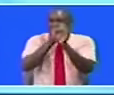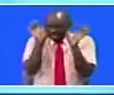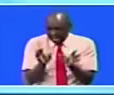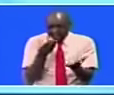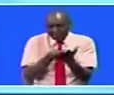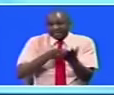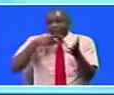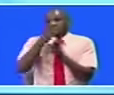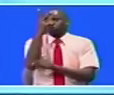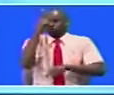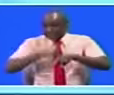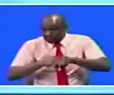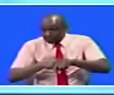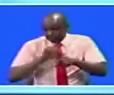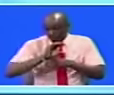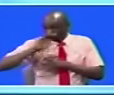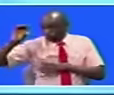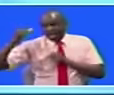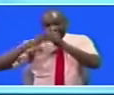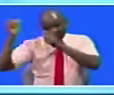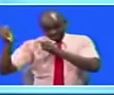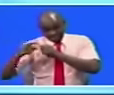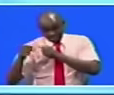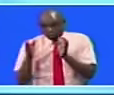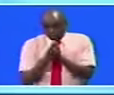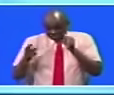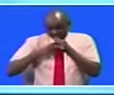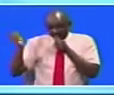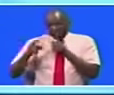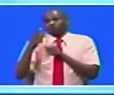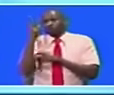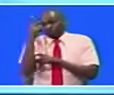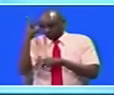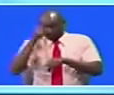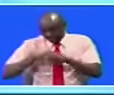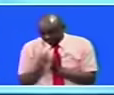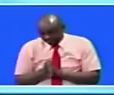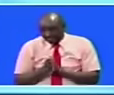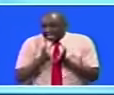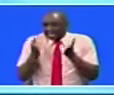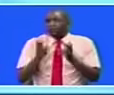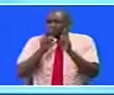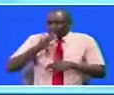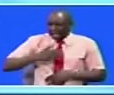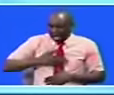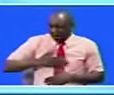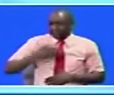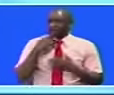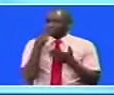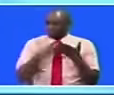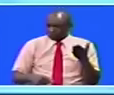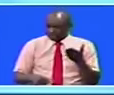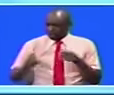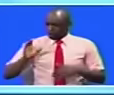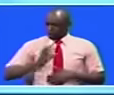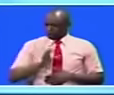was paid in two tranches of 8 million and 7 million shillings. But as KTN's Rita, Tinina now reports, the